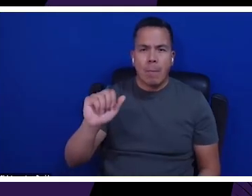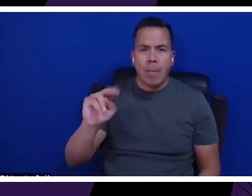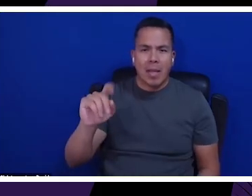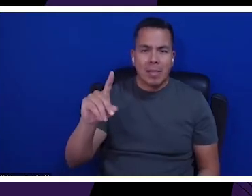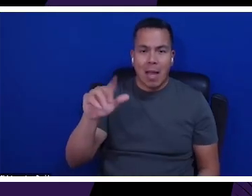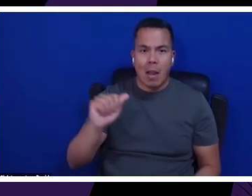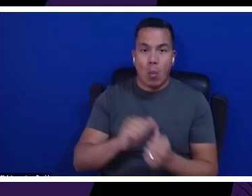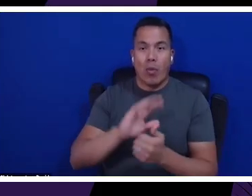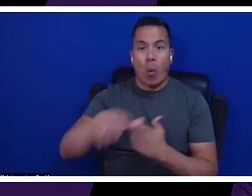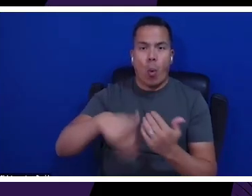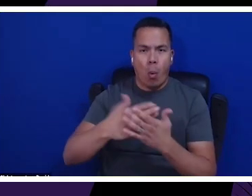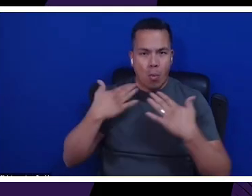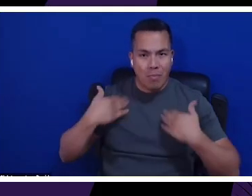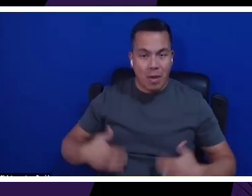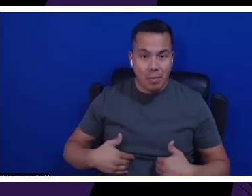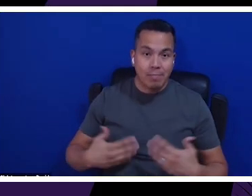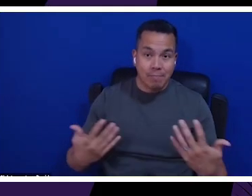body.